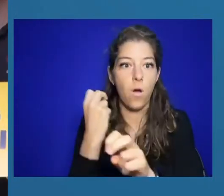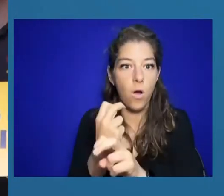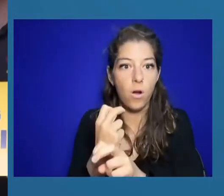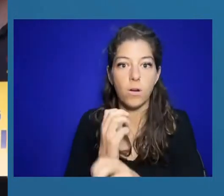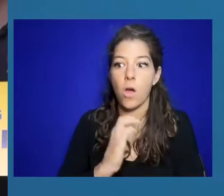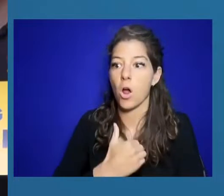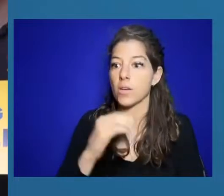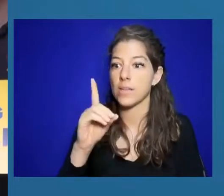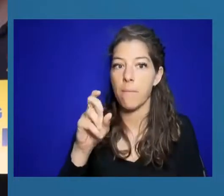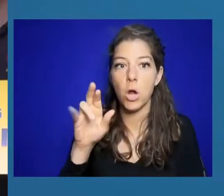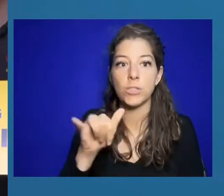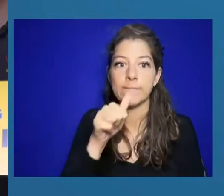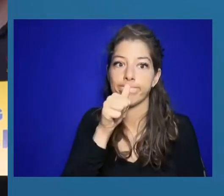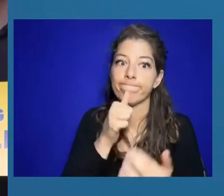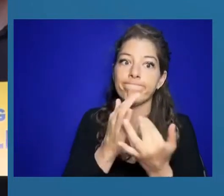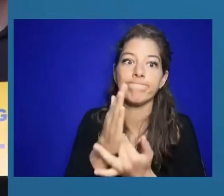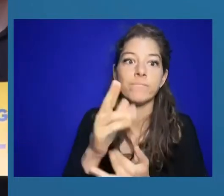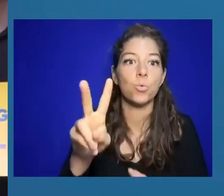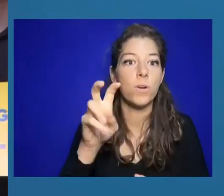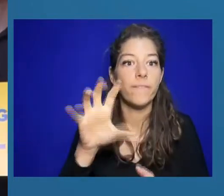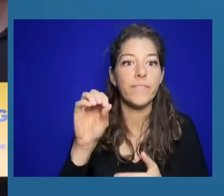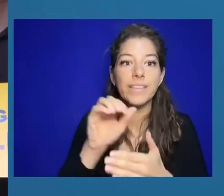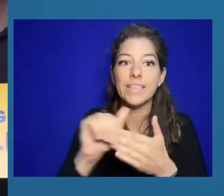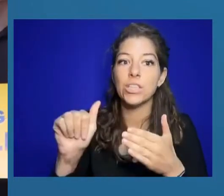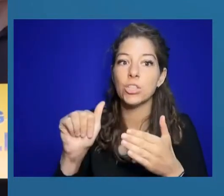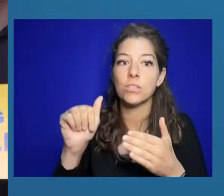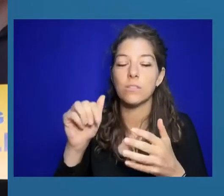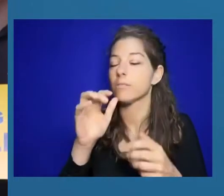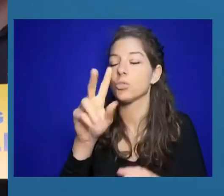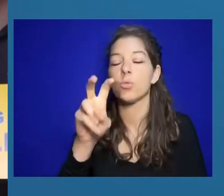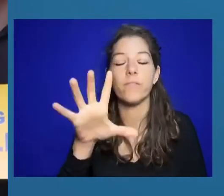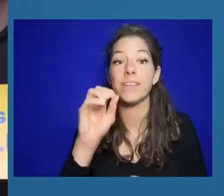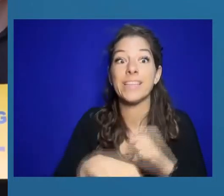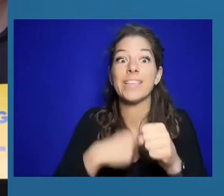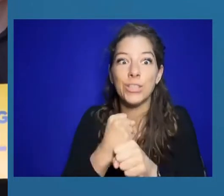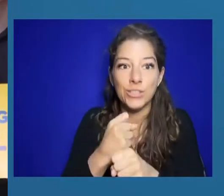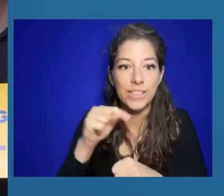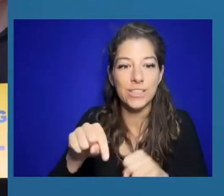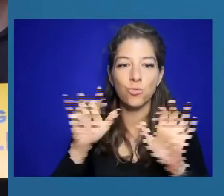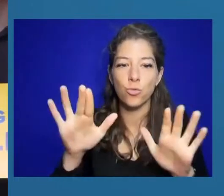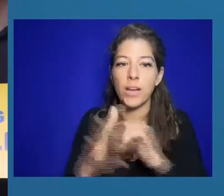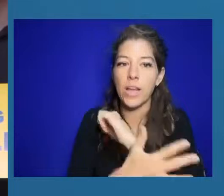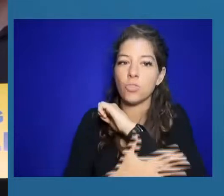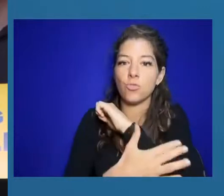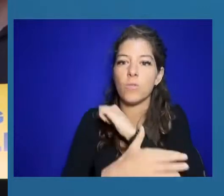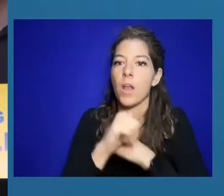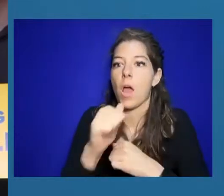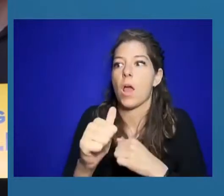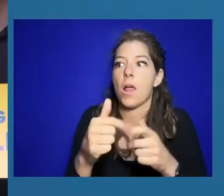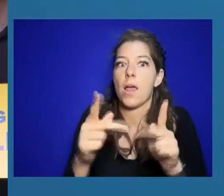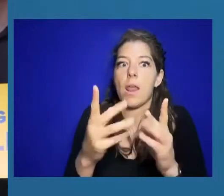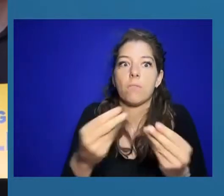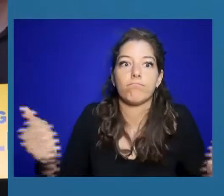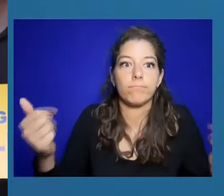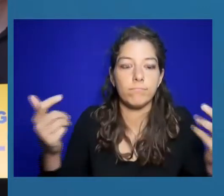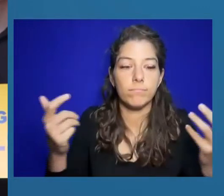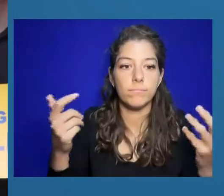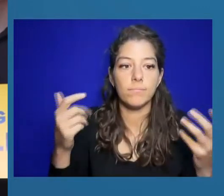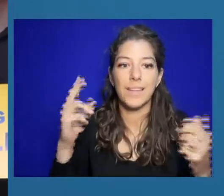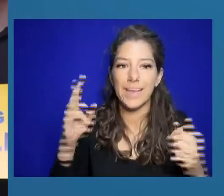has endured for 250 years in this great country, and we're not going to let it slip away now. History will judge us in this